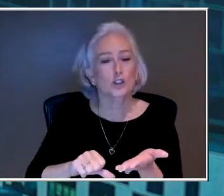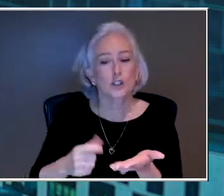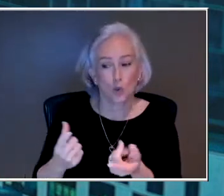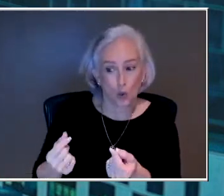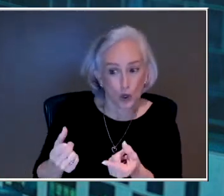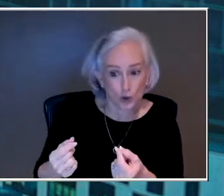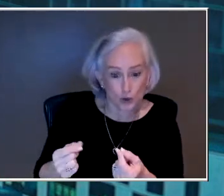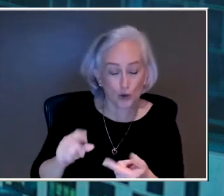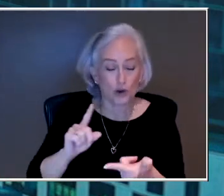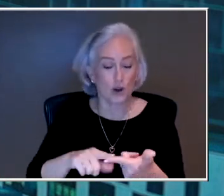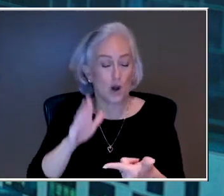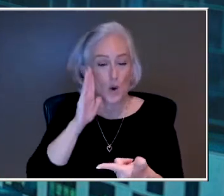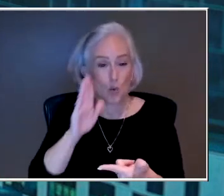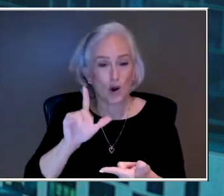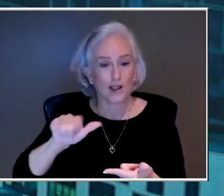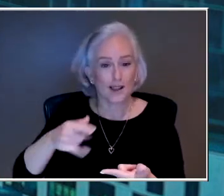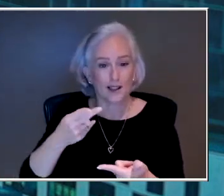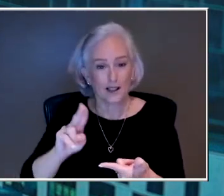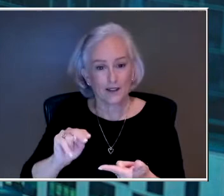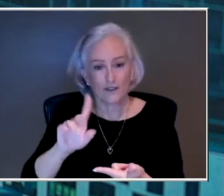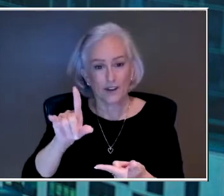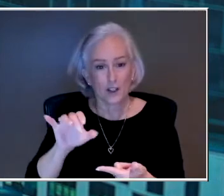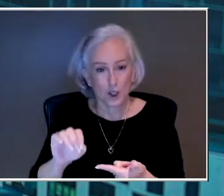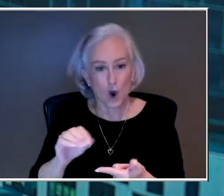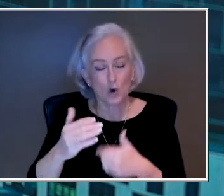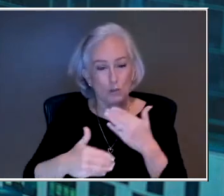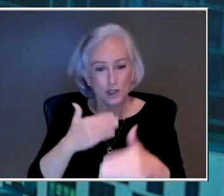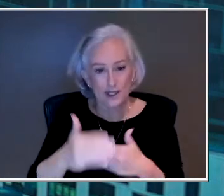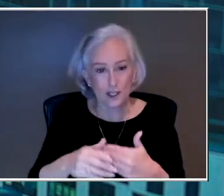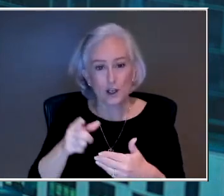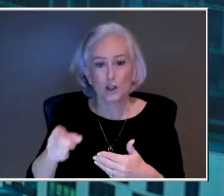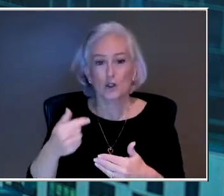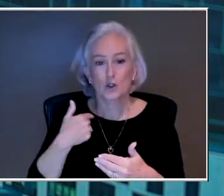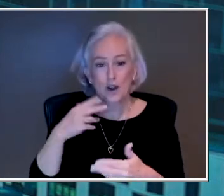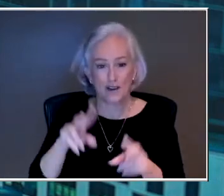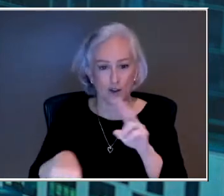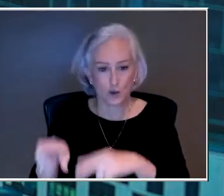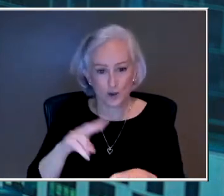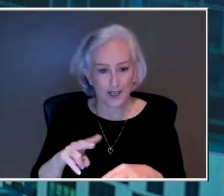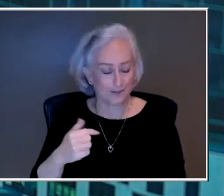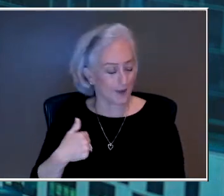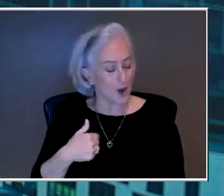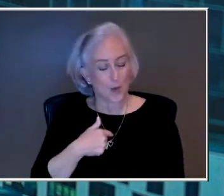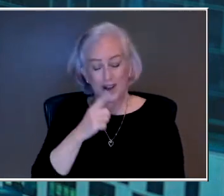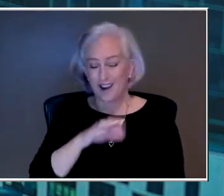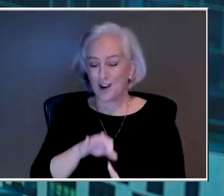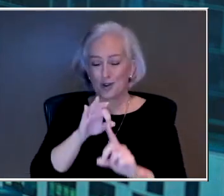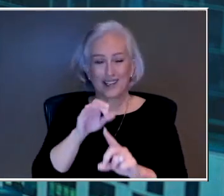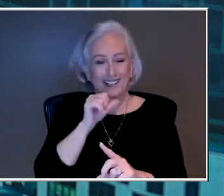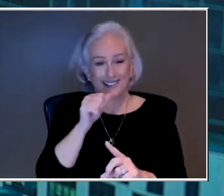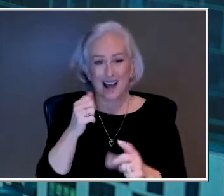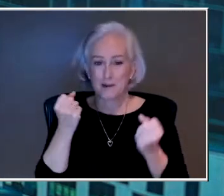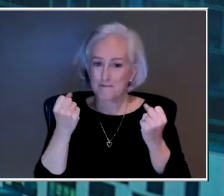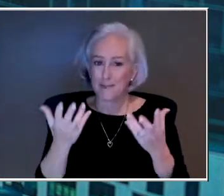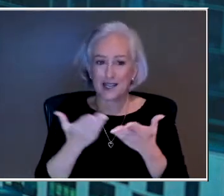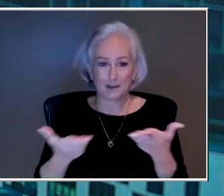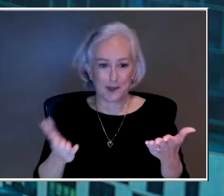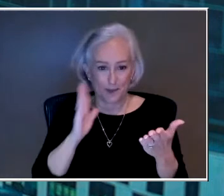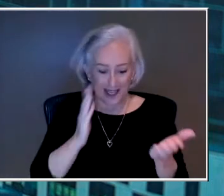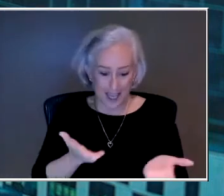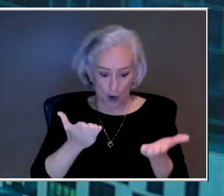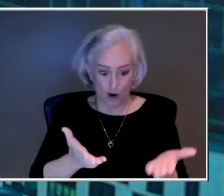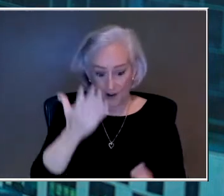node procedures? Do you have surveillance programs? We're very unique here at KU, so not many people can offer this, and that's one of the benefits of